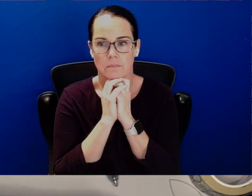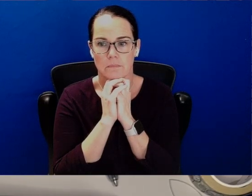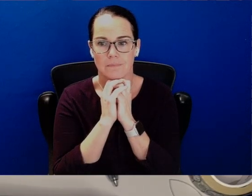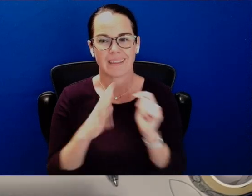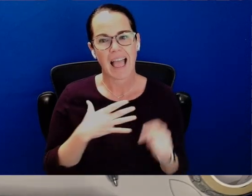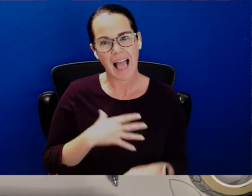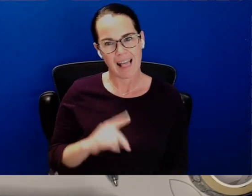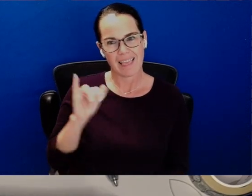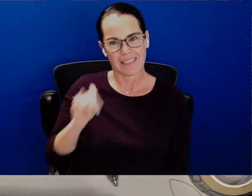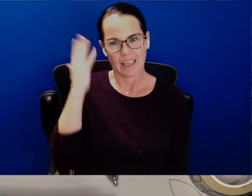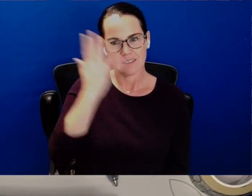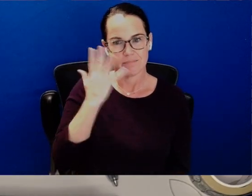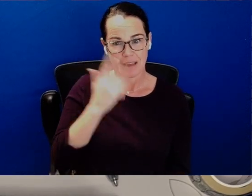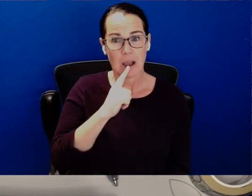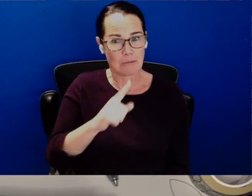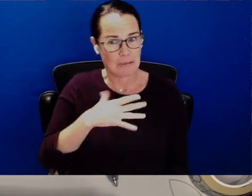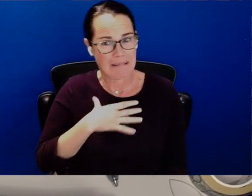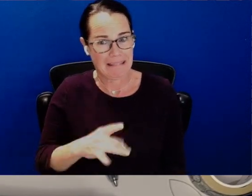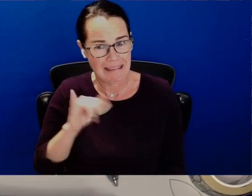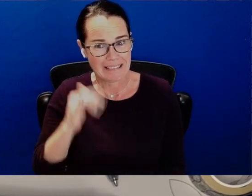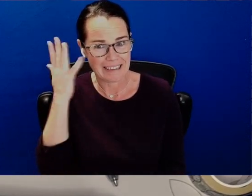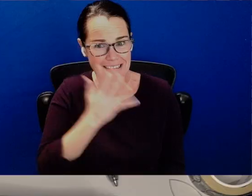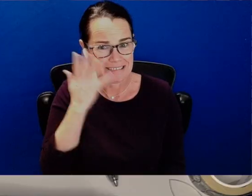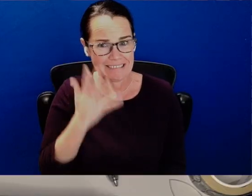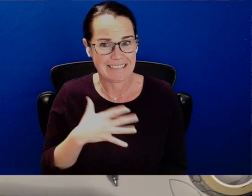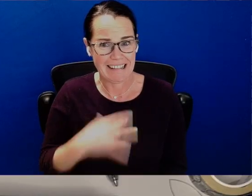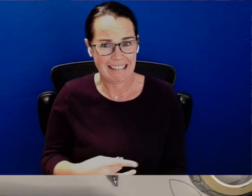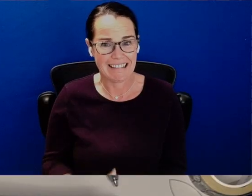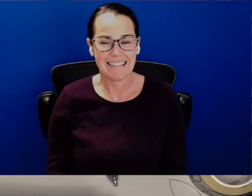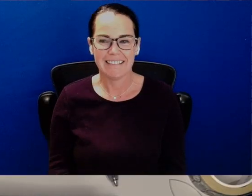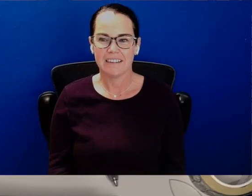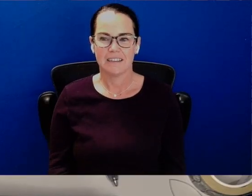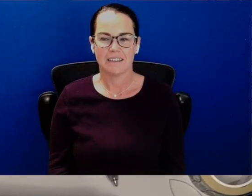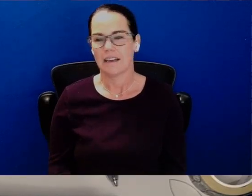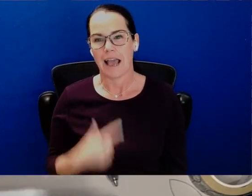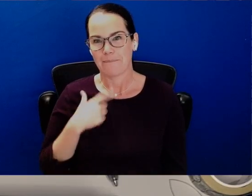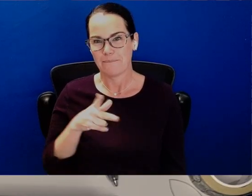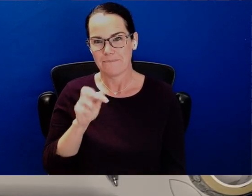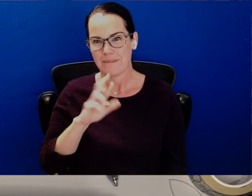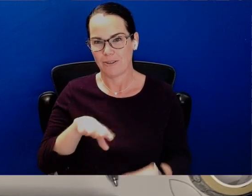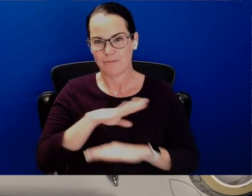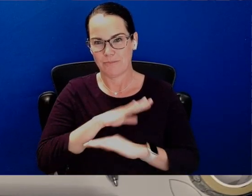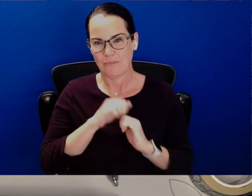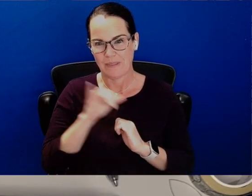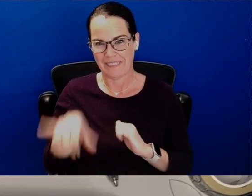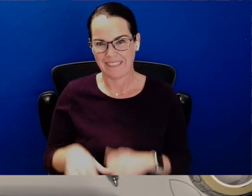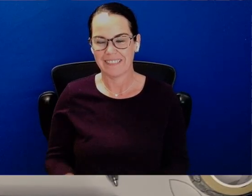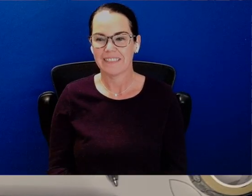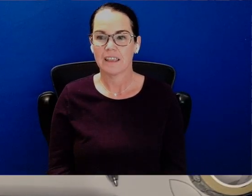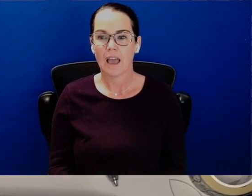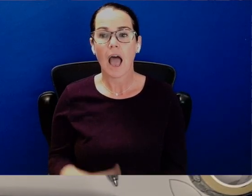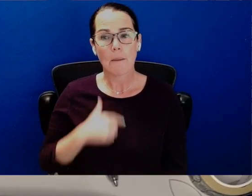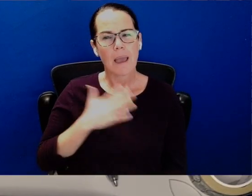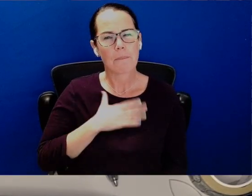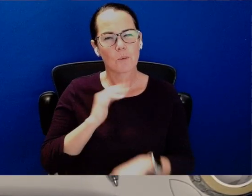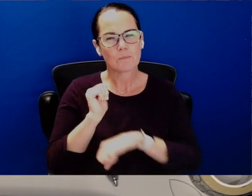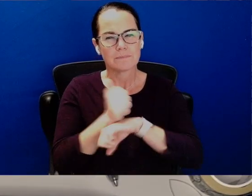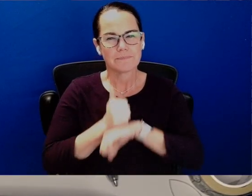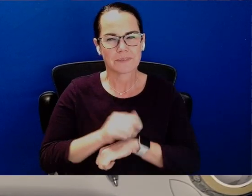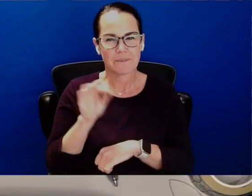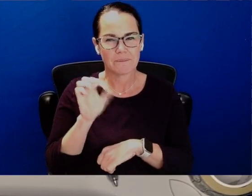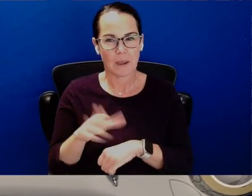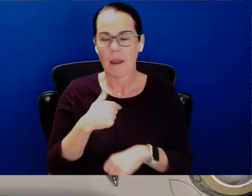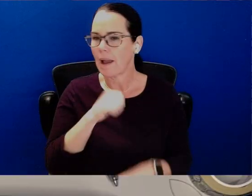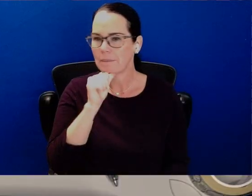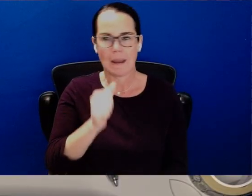I like the way that looks. I really like the way that looks. I'm very happy with that. I'm happy with the setup of this.